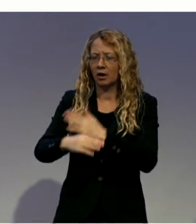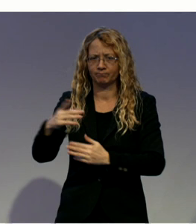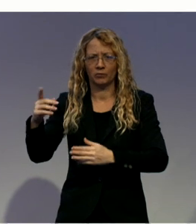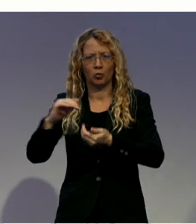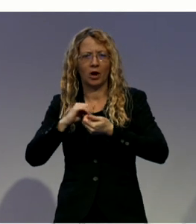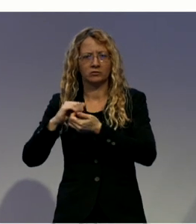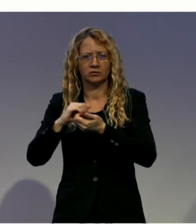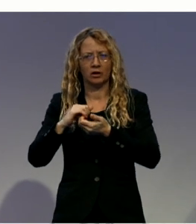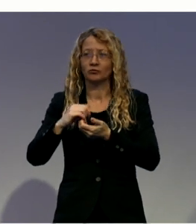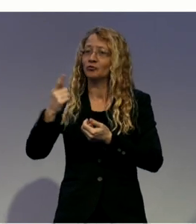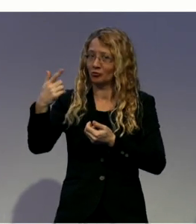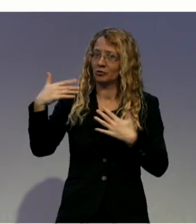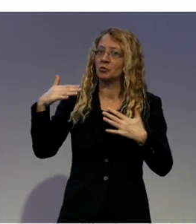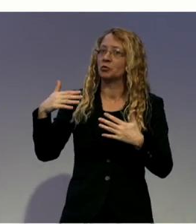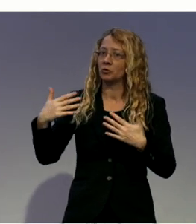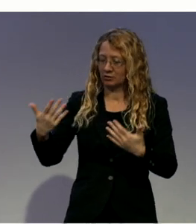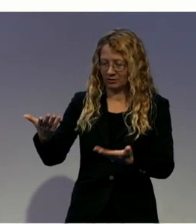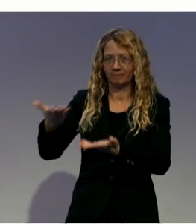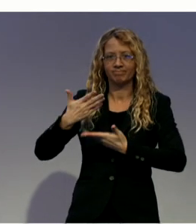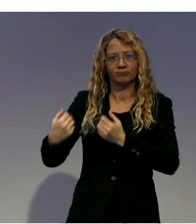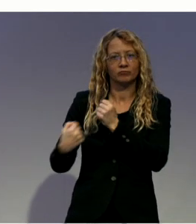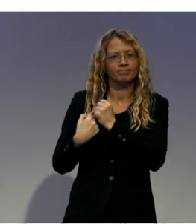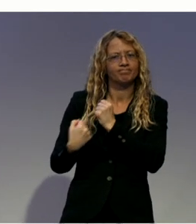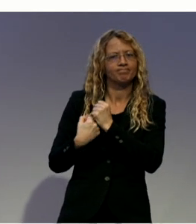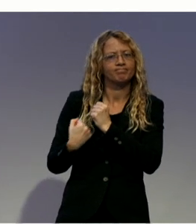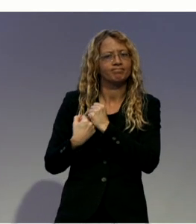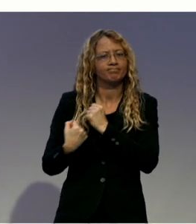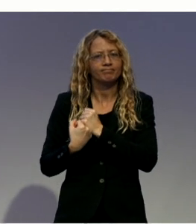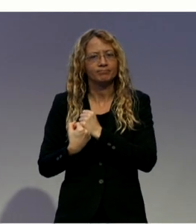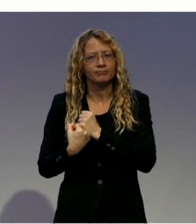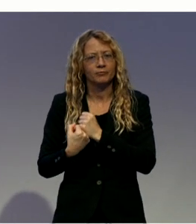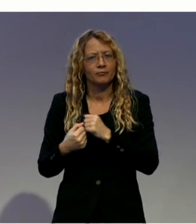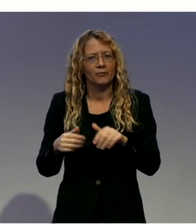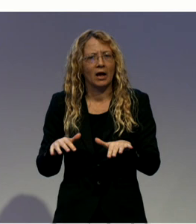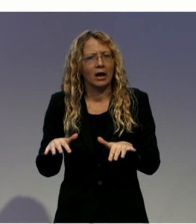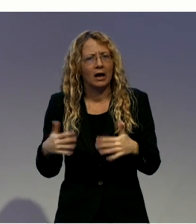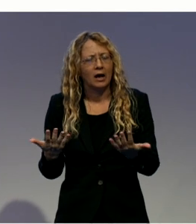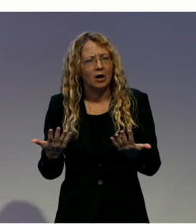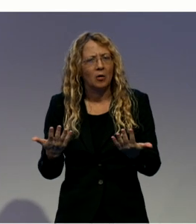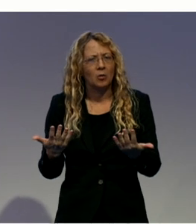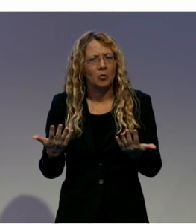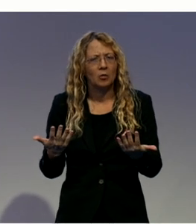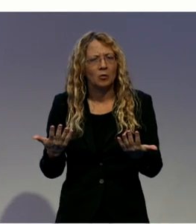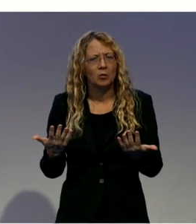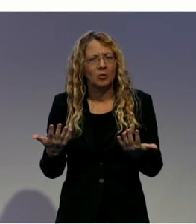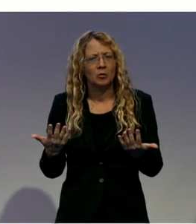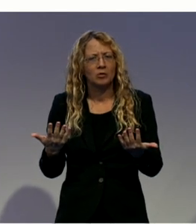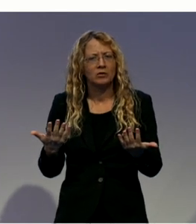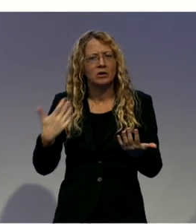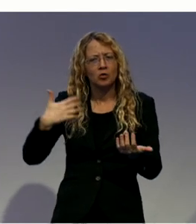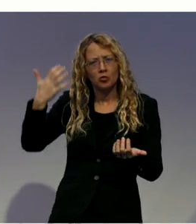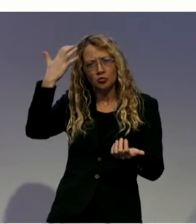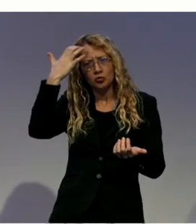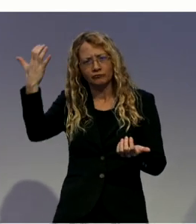job. Of course, also, we were able to give positive lobbying with government and political officials that helped us also